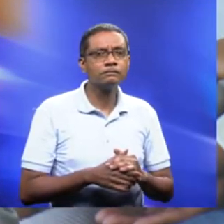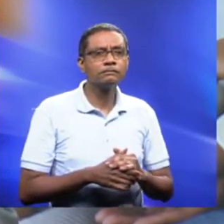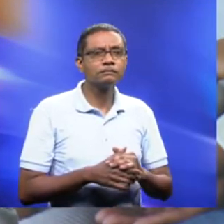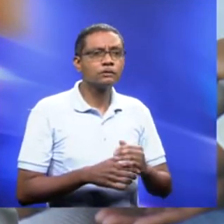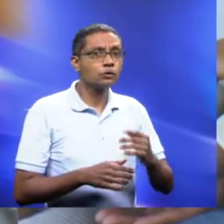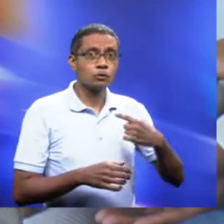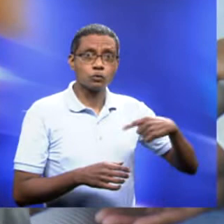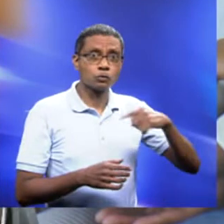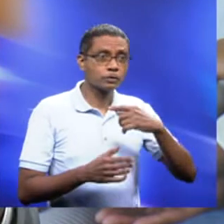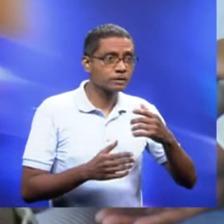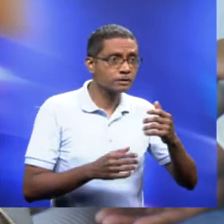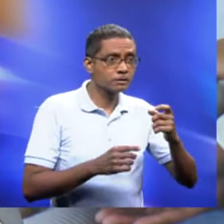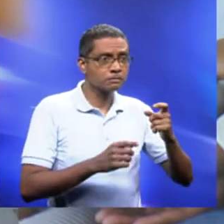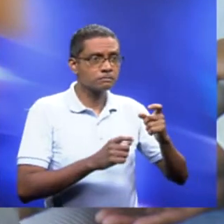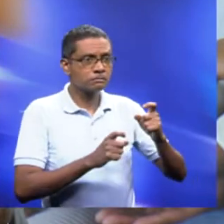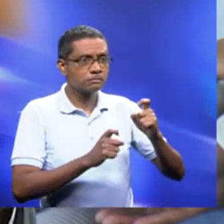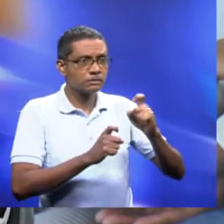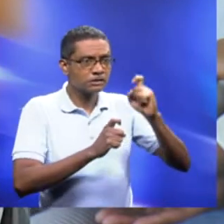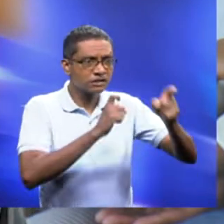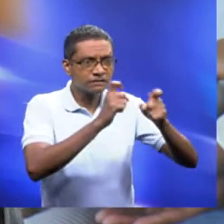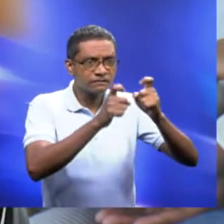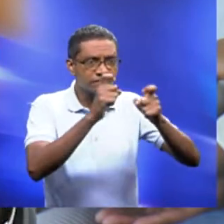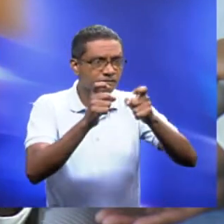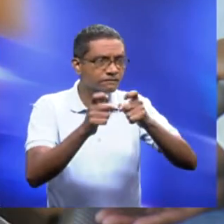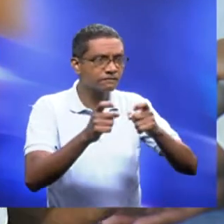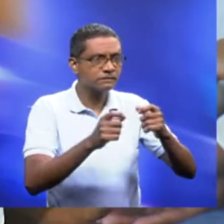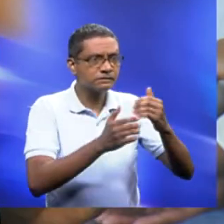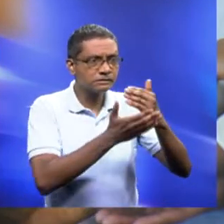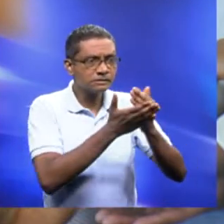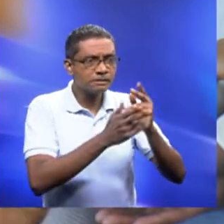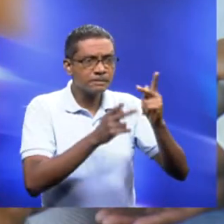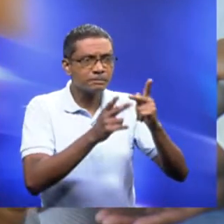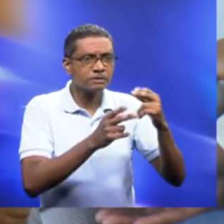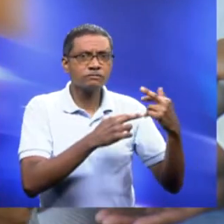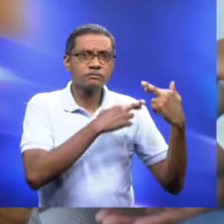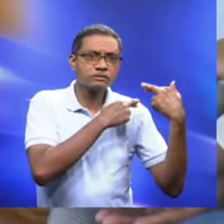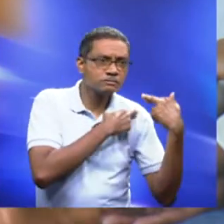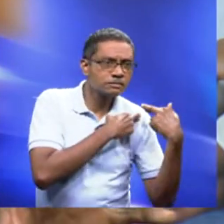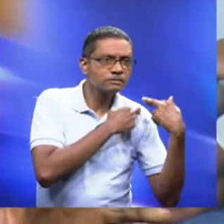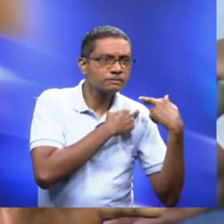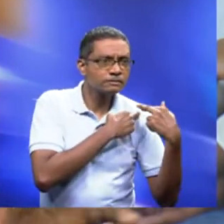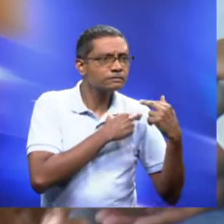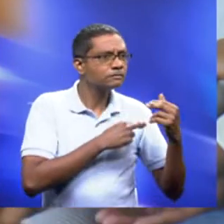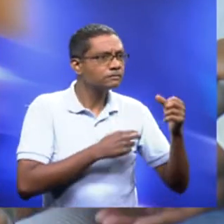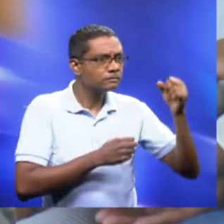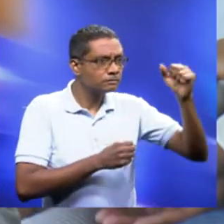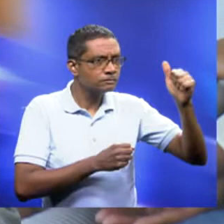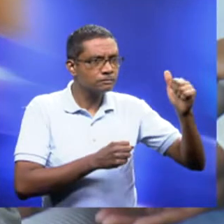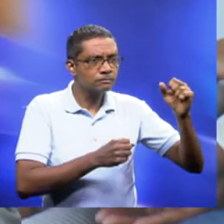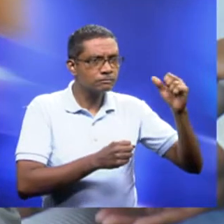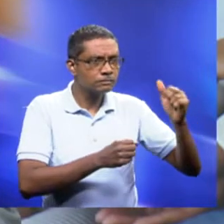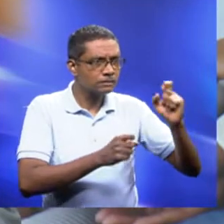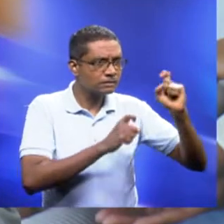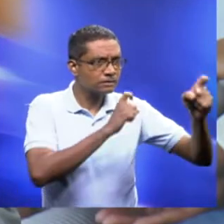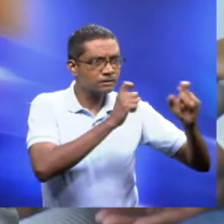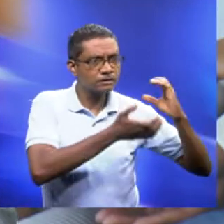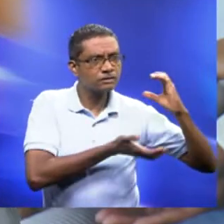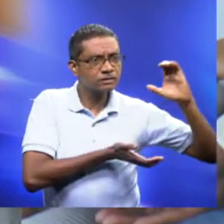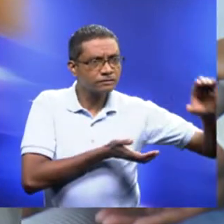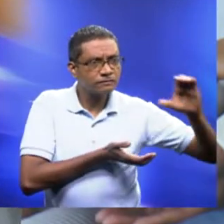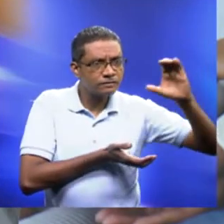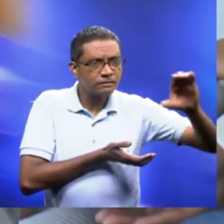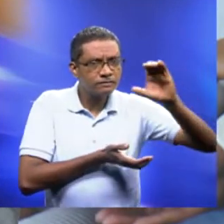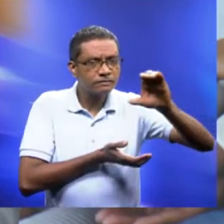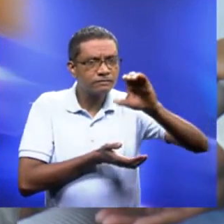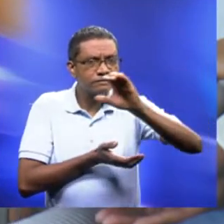layers in terms of what I mentioned on the ecosystem on the government side, and things are in place with that. We are educating as well in terms